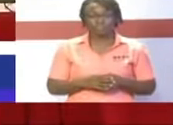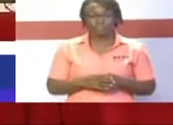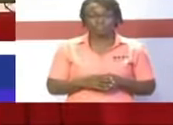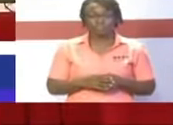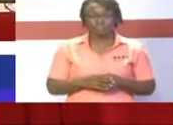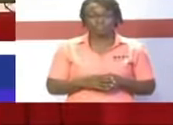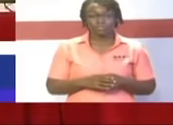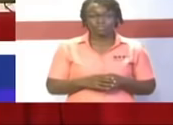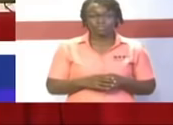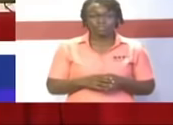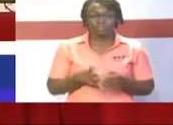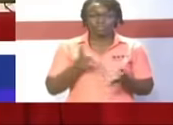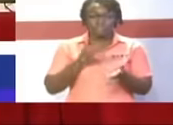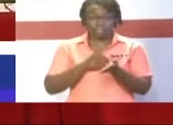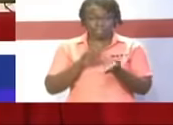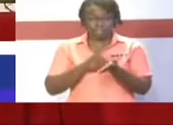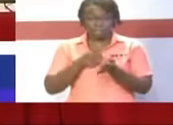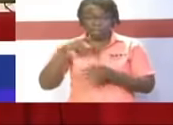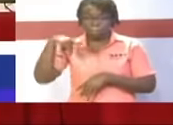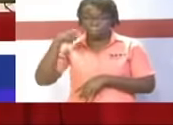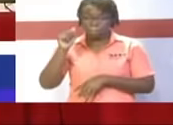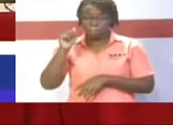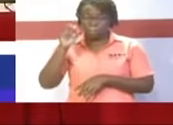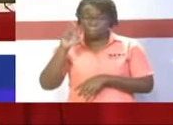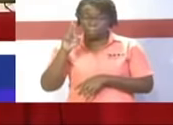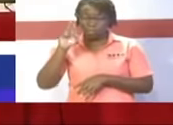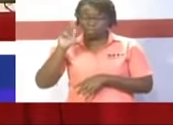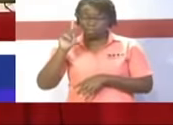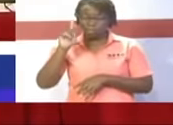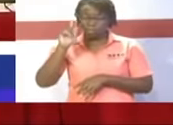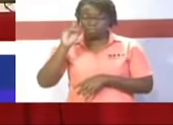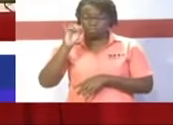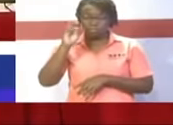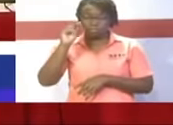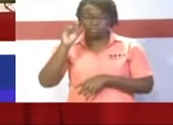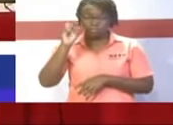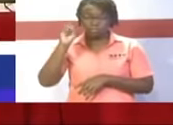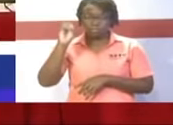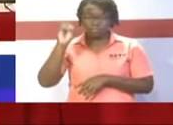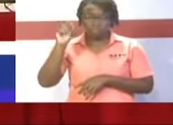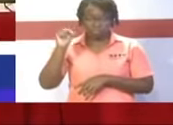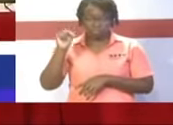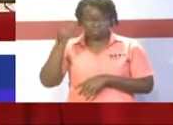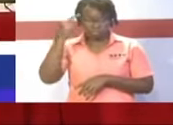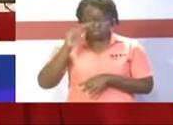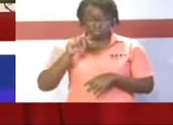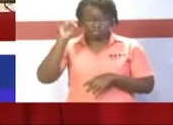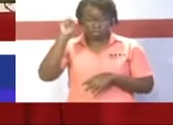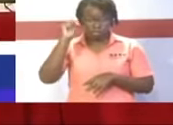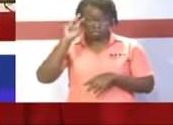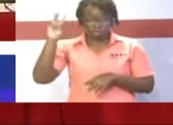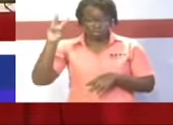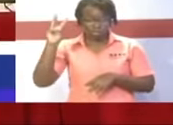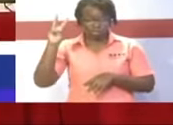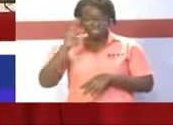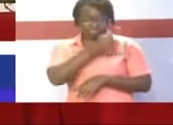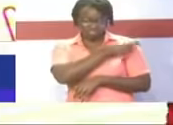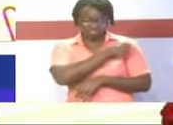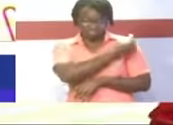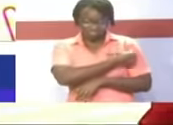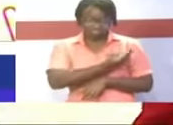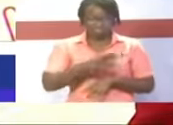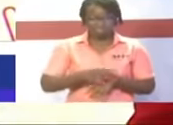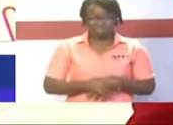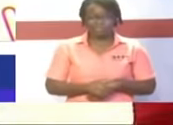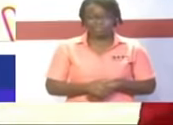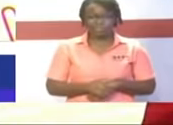Health, Dr. Anthony Parkinson, Director of Health, Northwest Regional Health Authority, and Nurse Grace